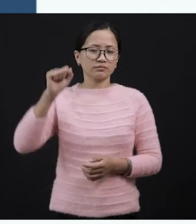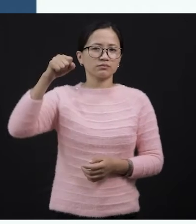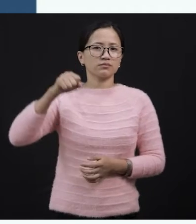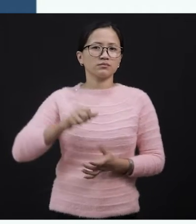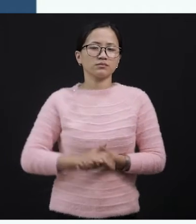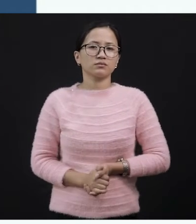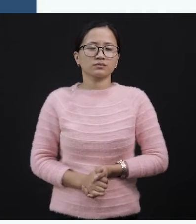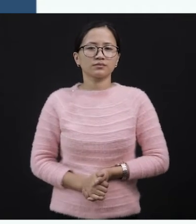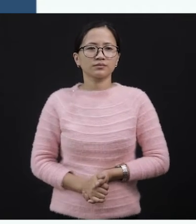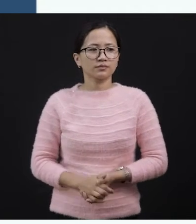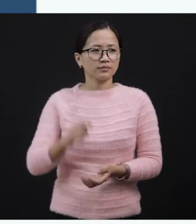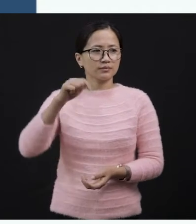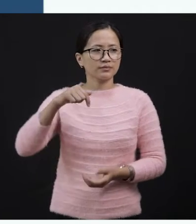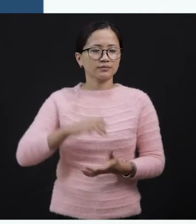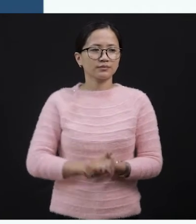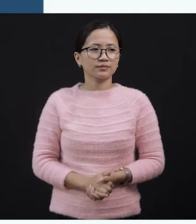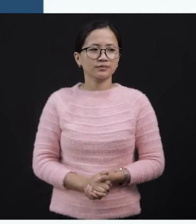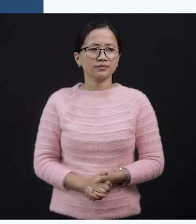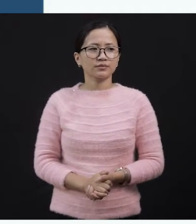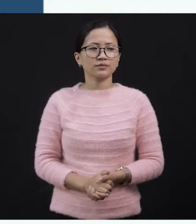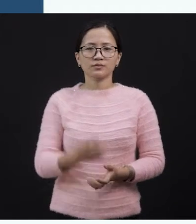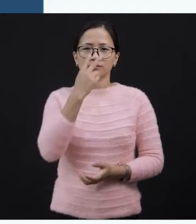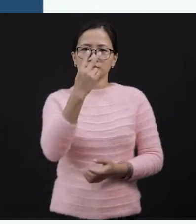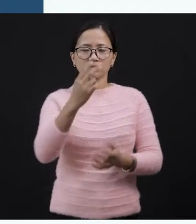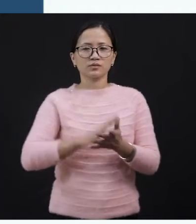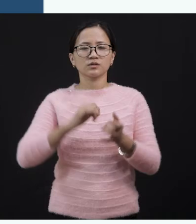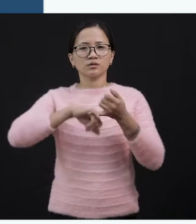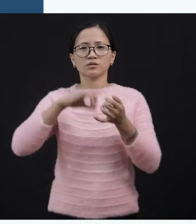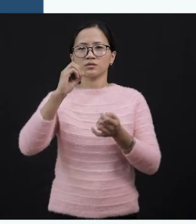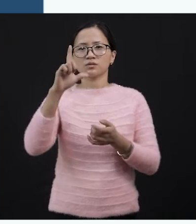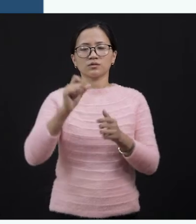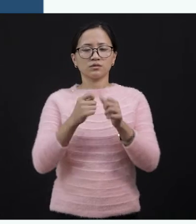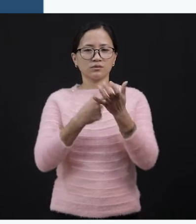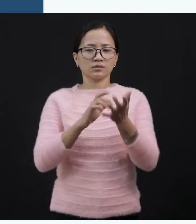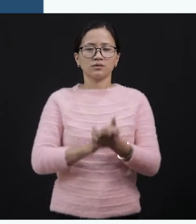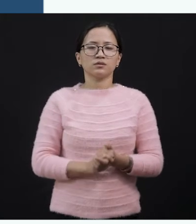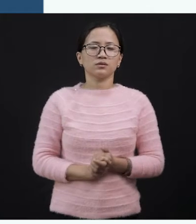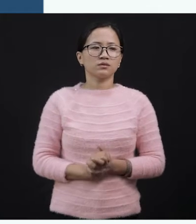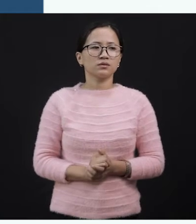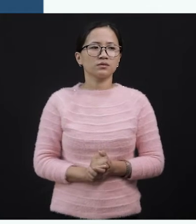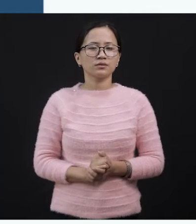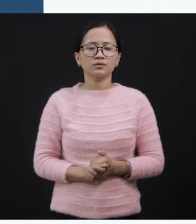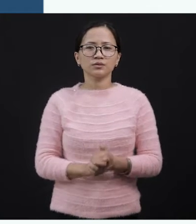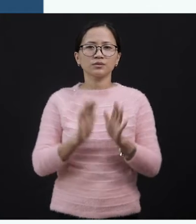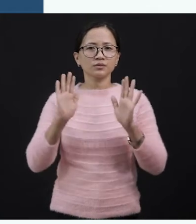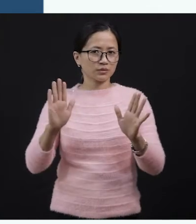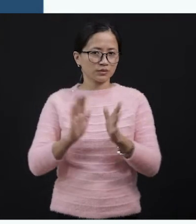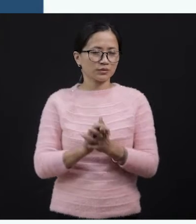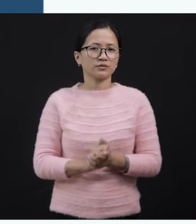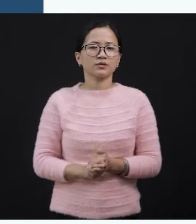Okay? Now, let's see this. The second types of eclipse which have